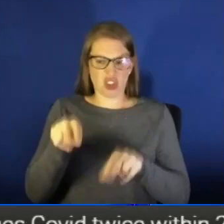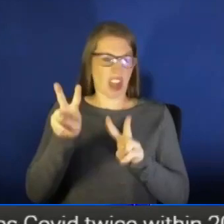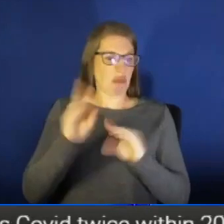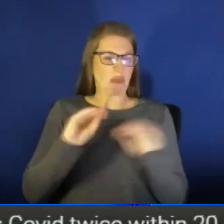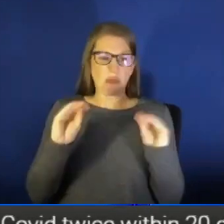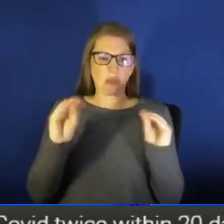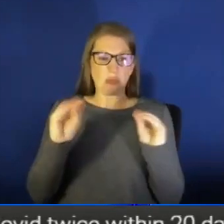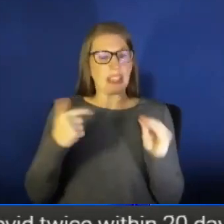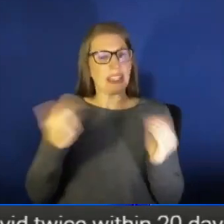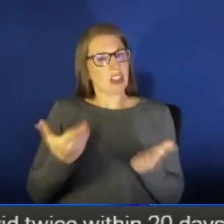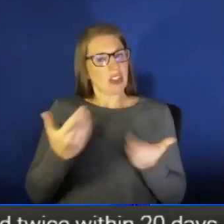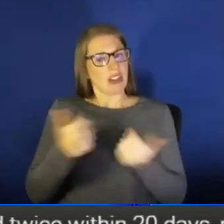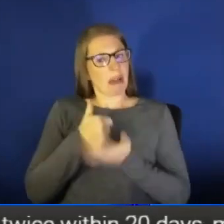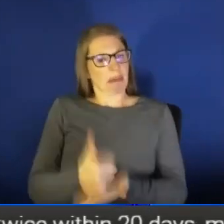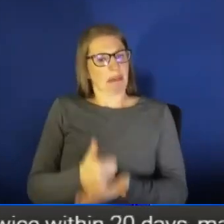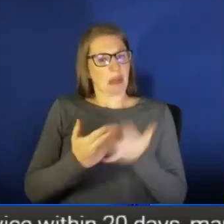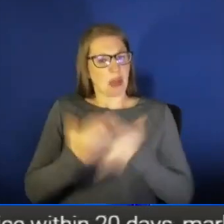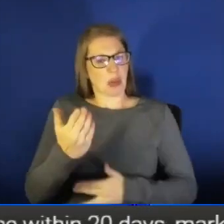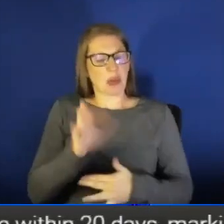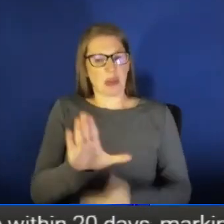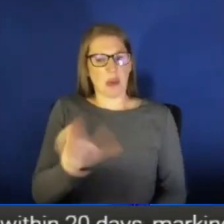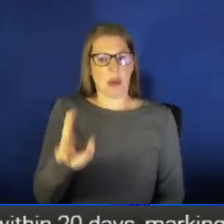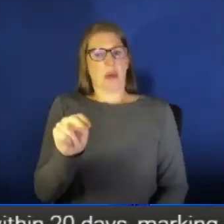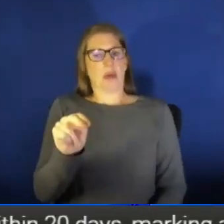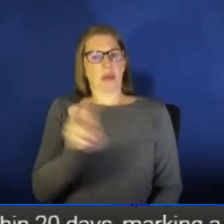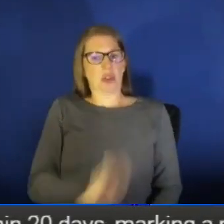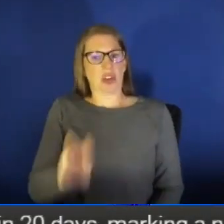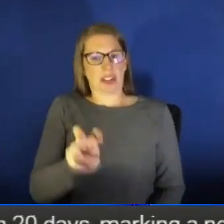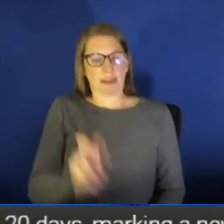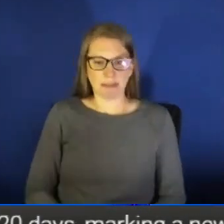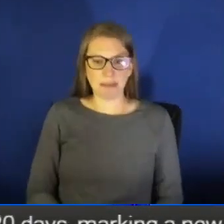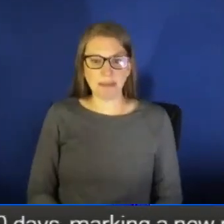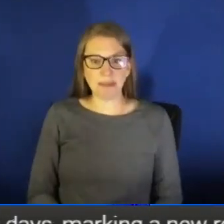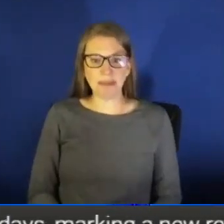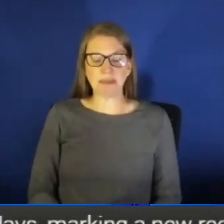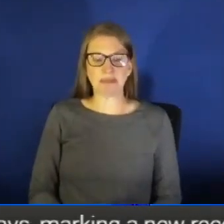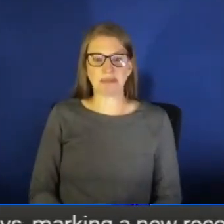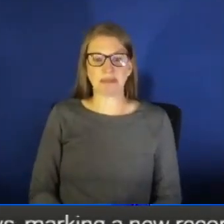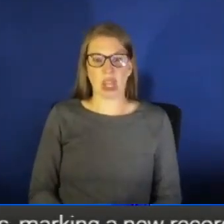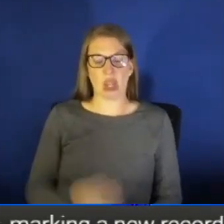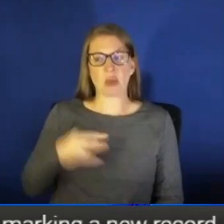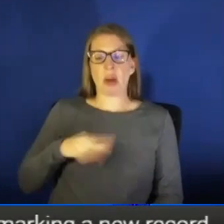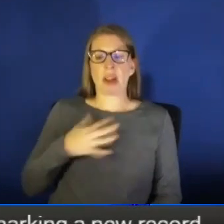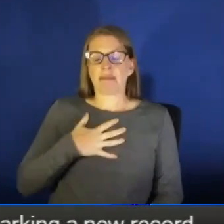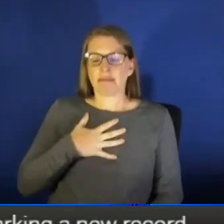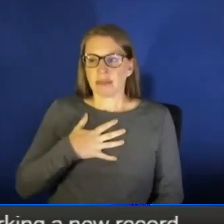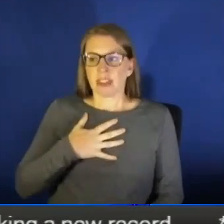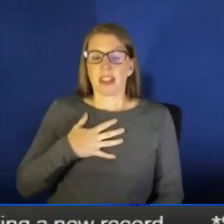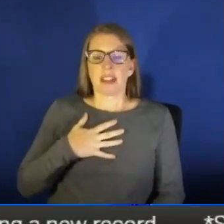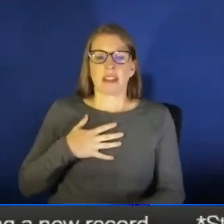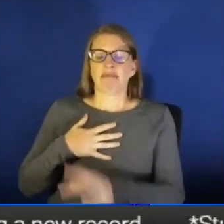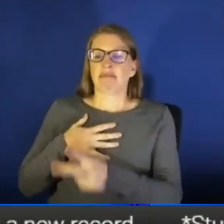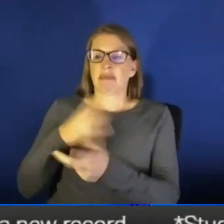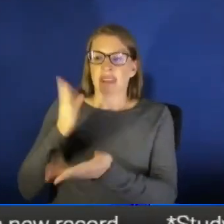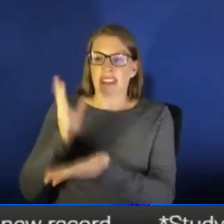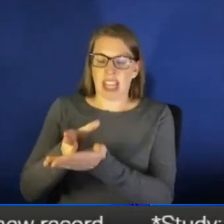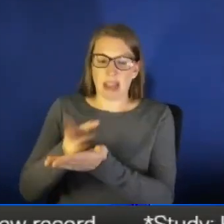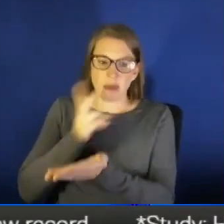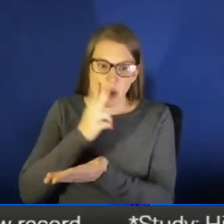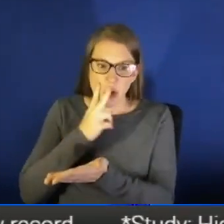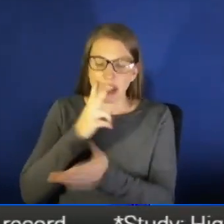it's rewarding, especially with patients like David who have been able to stop, continue to do the right things, get their screenings